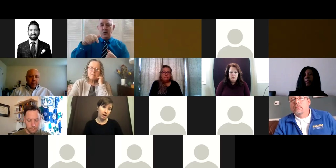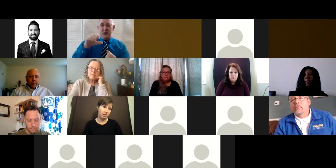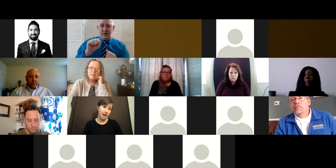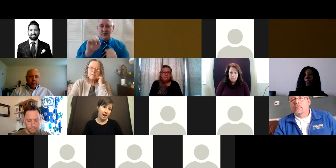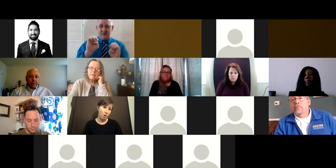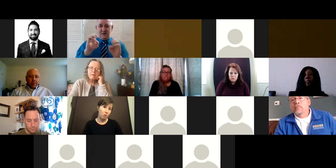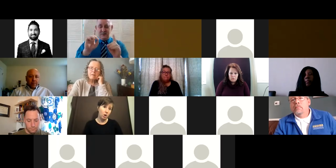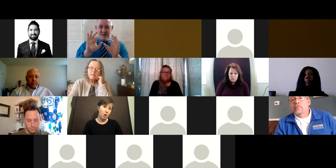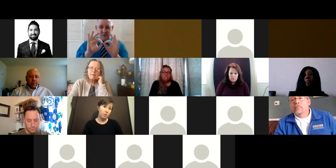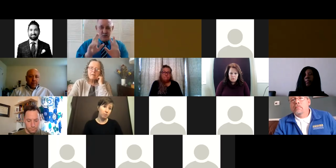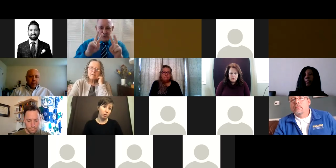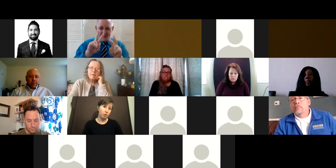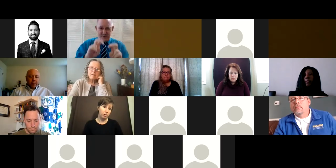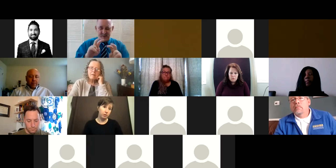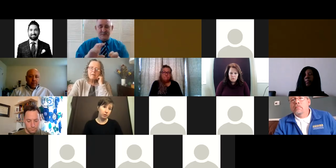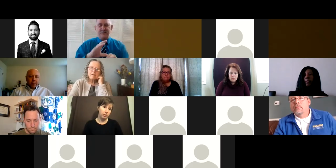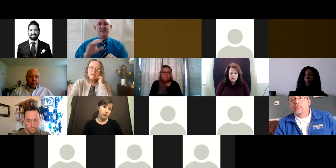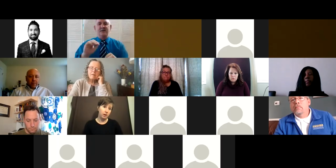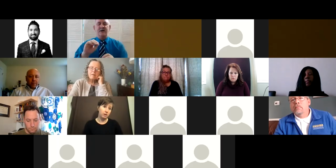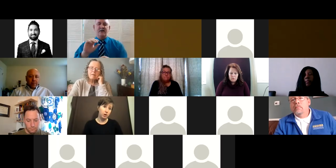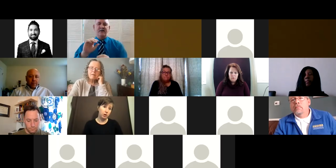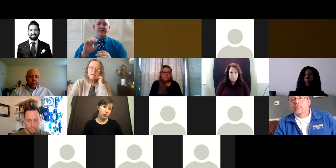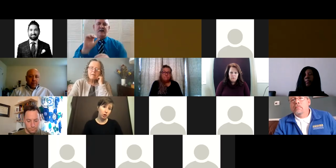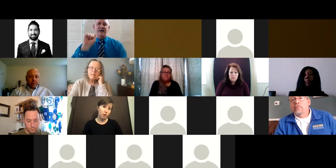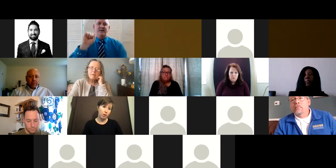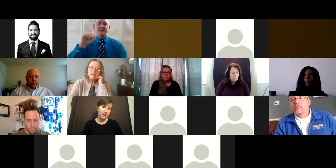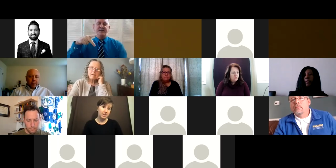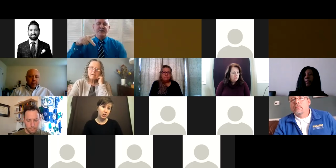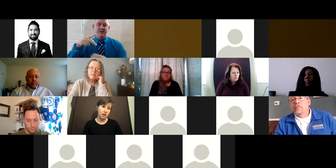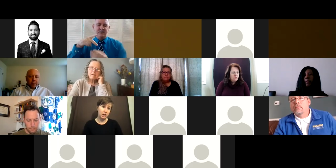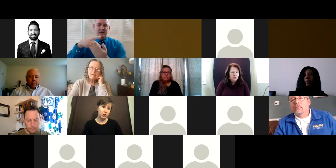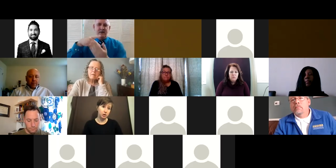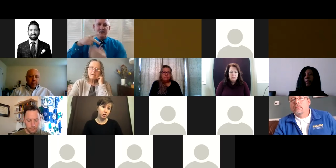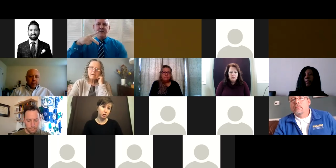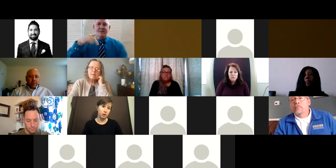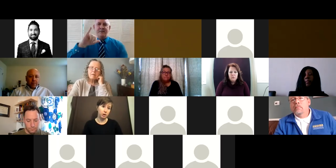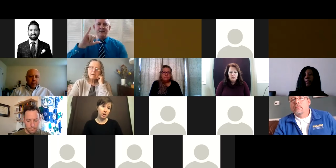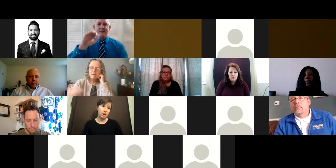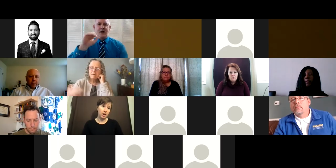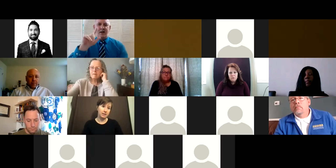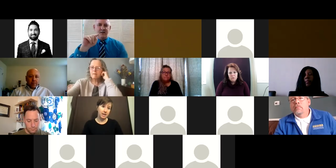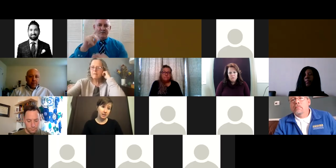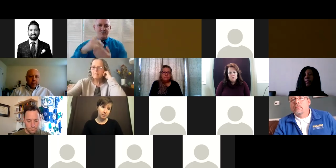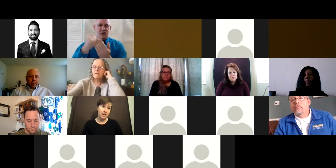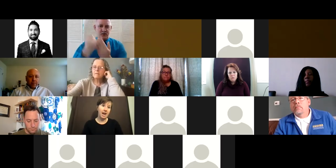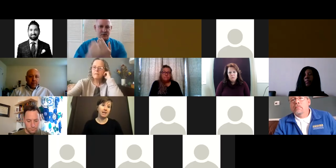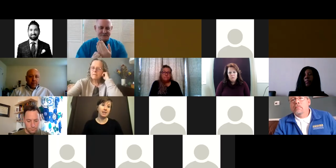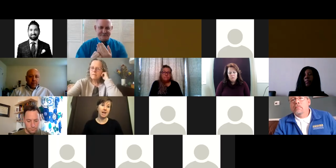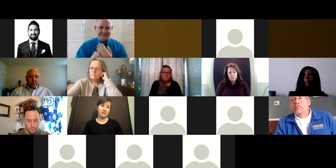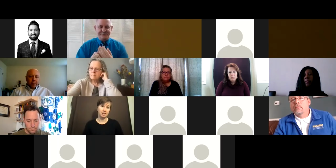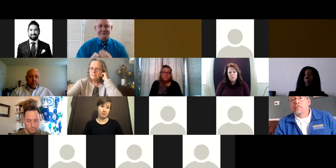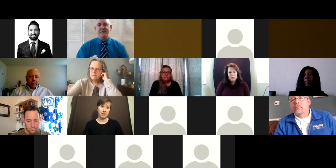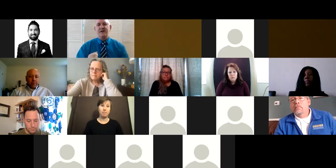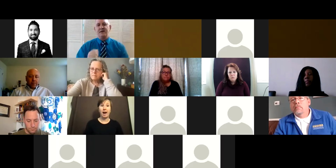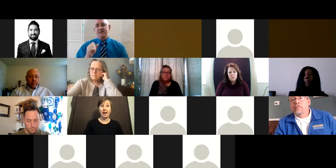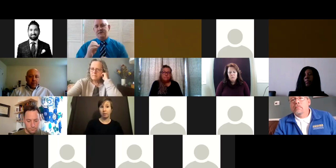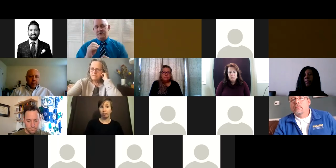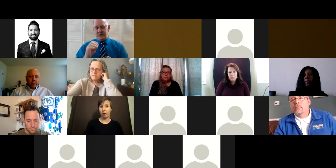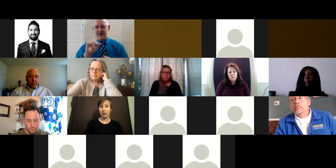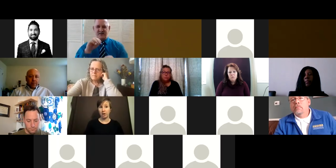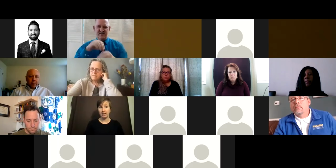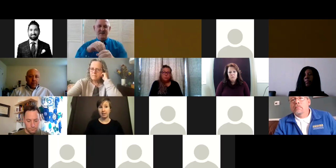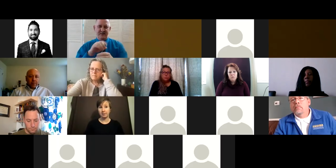would allow both the VQAS educational assessment and the SSP